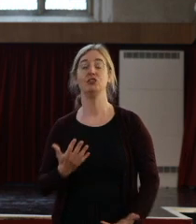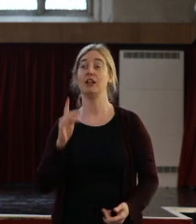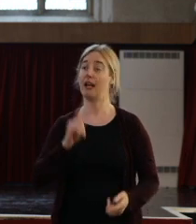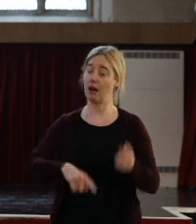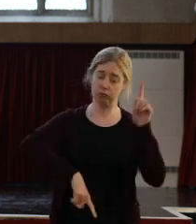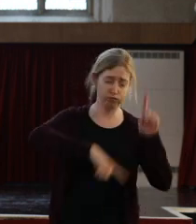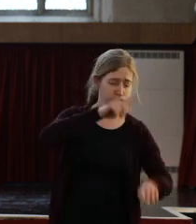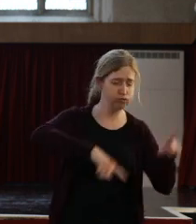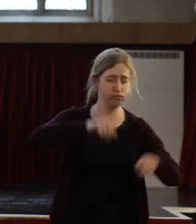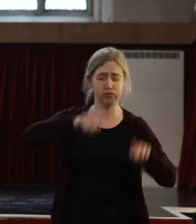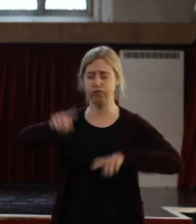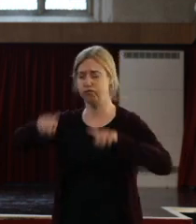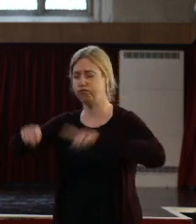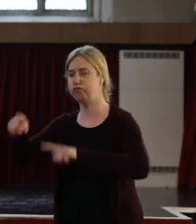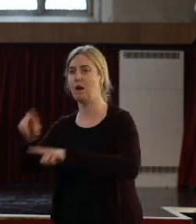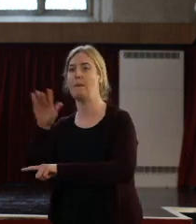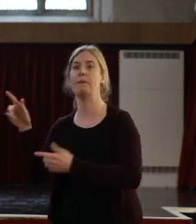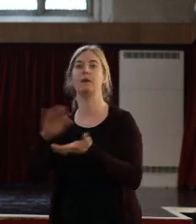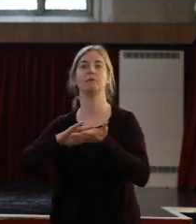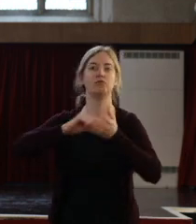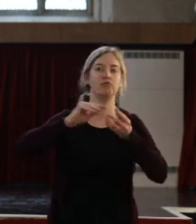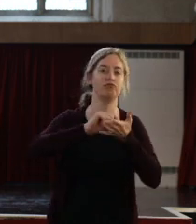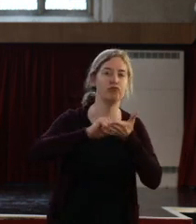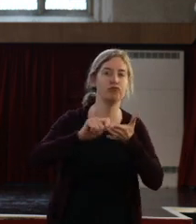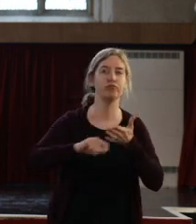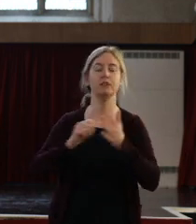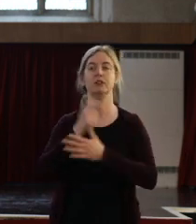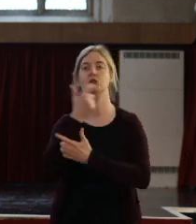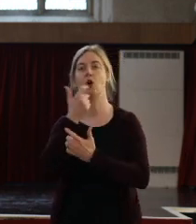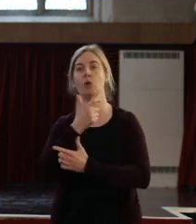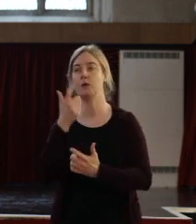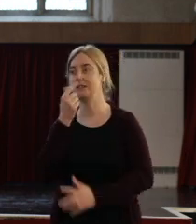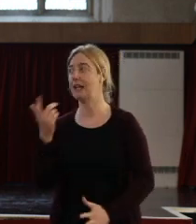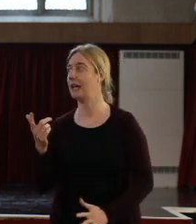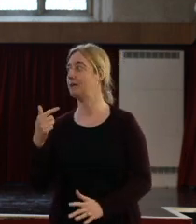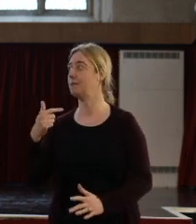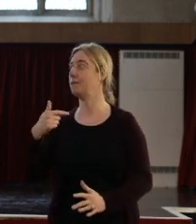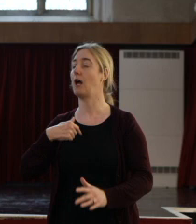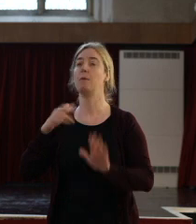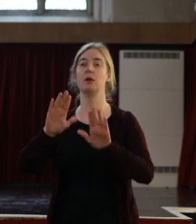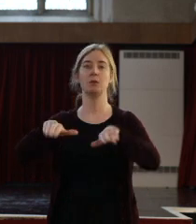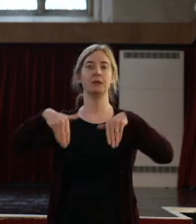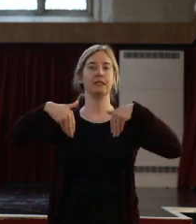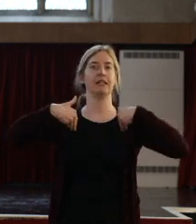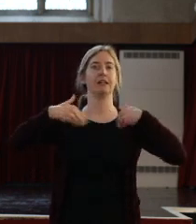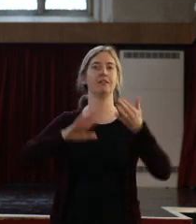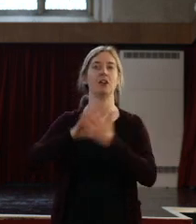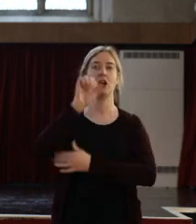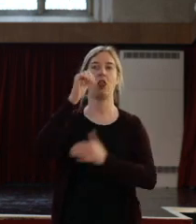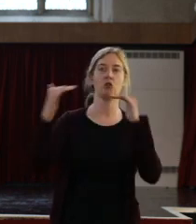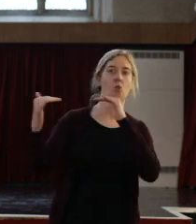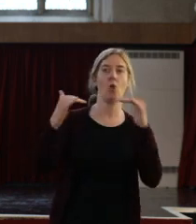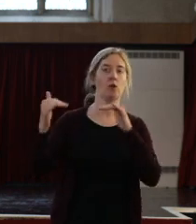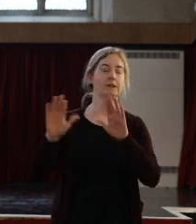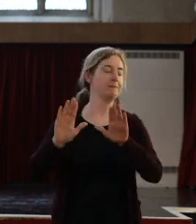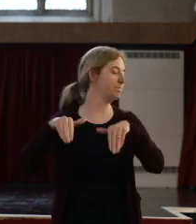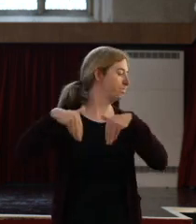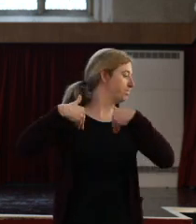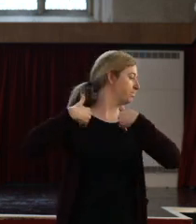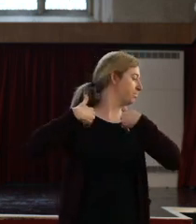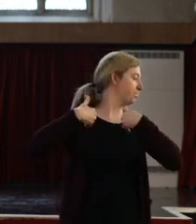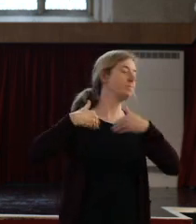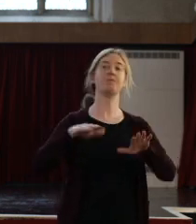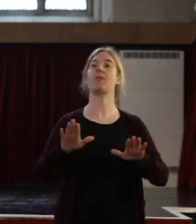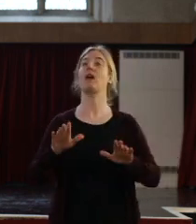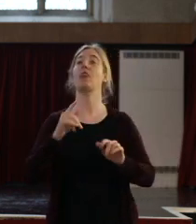it's long overdue. But yeah, I think I don't want to get, I'm a conscientious objector in the culture war. I don't want to get involved. I think it's